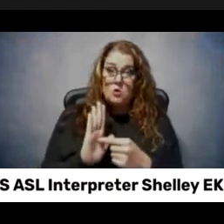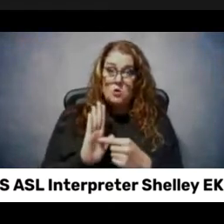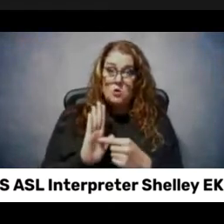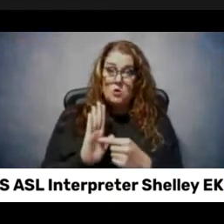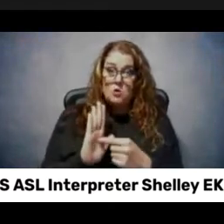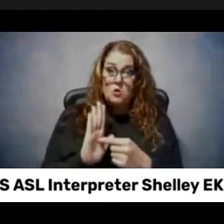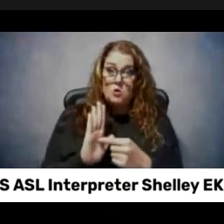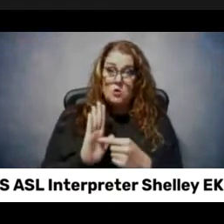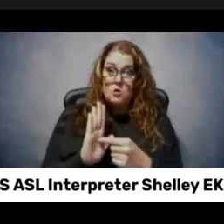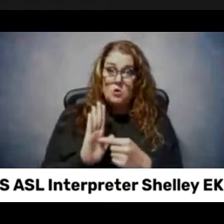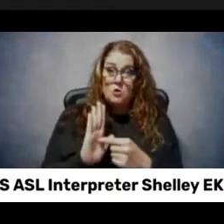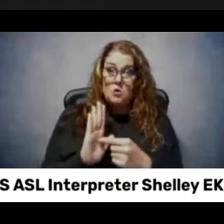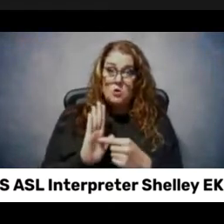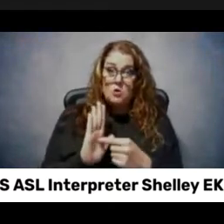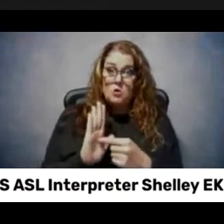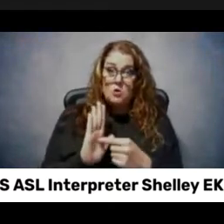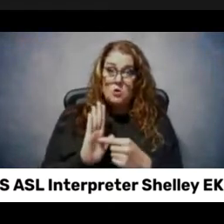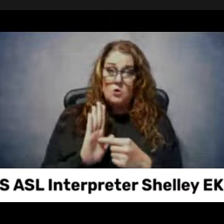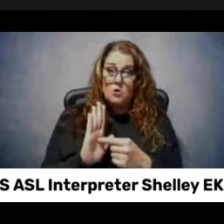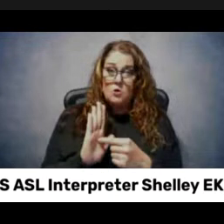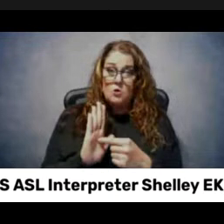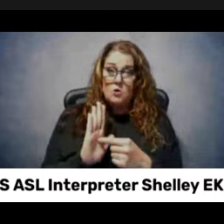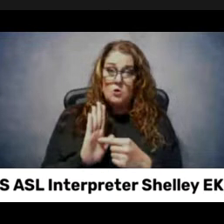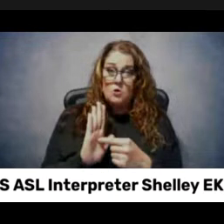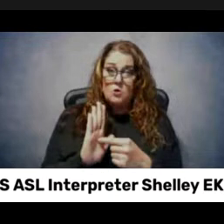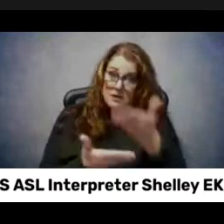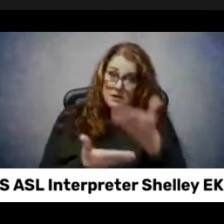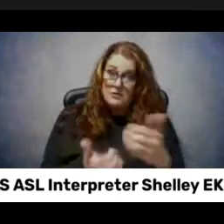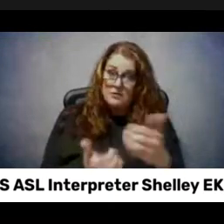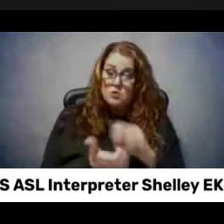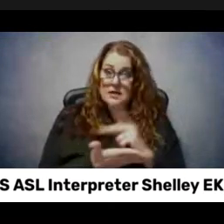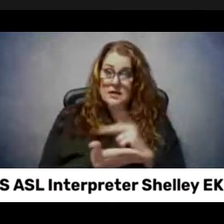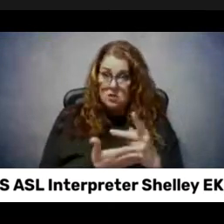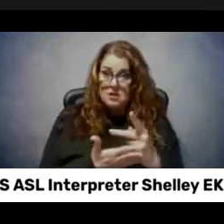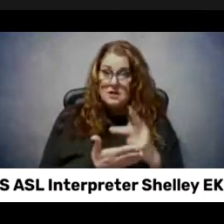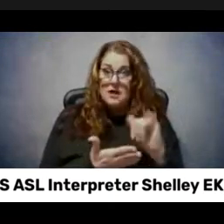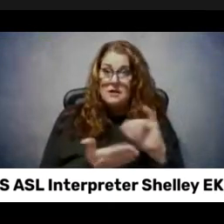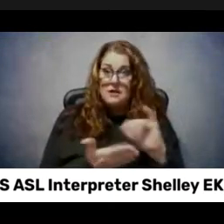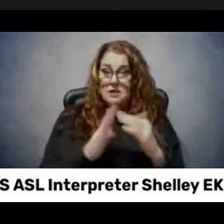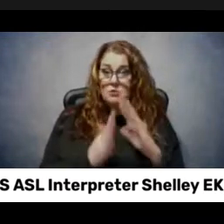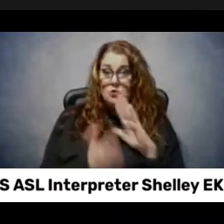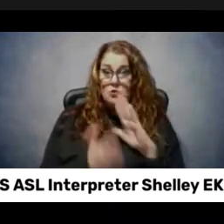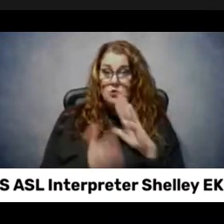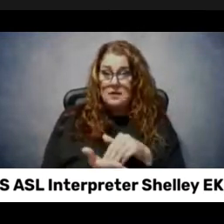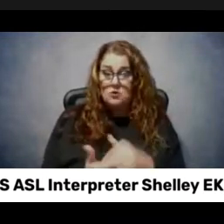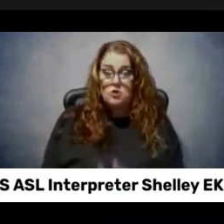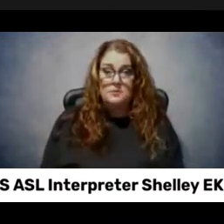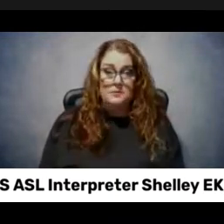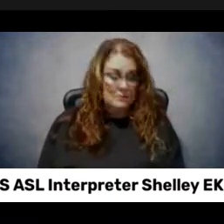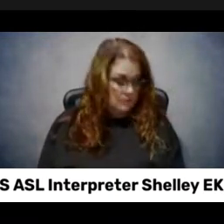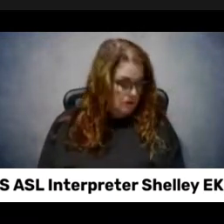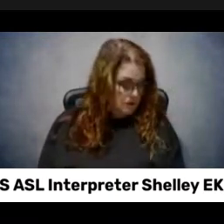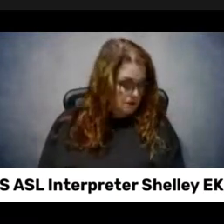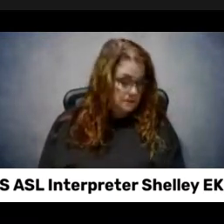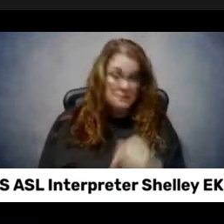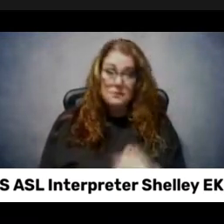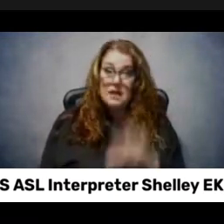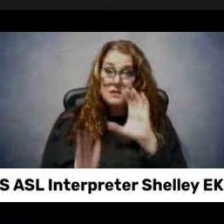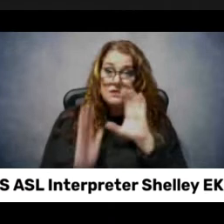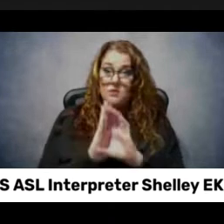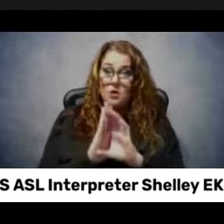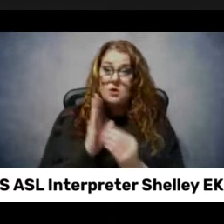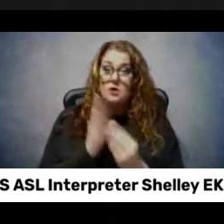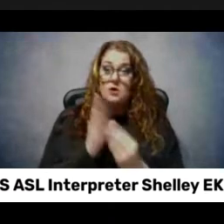bumper crop of cabbage being delivered to the kitchen at Howard Area Community Center. And this photo is a gardener